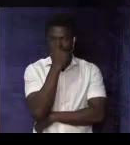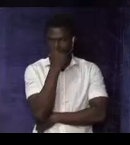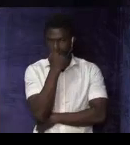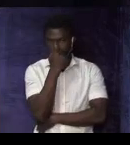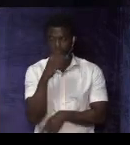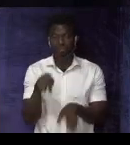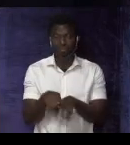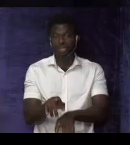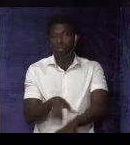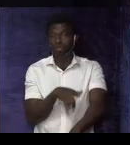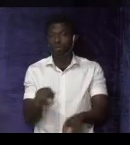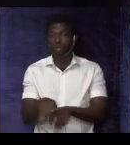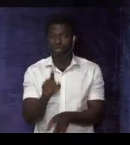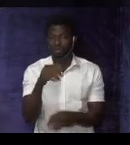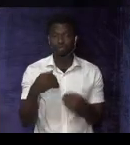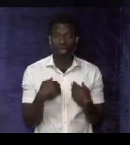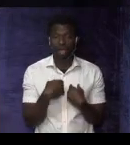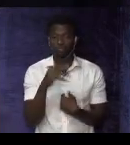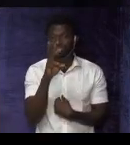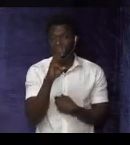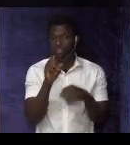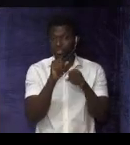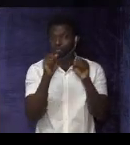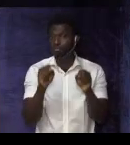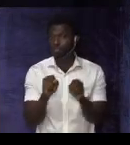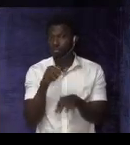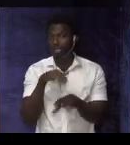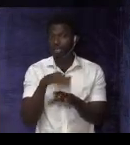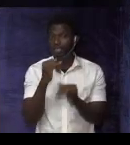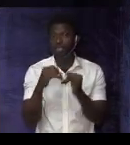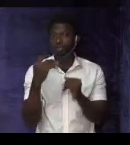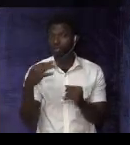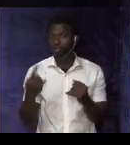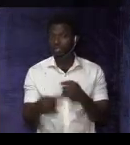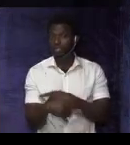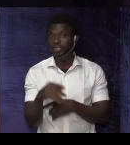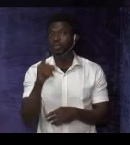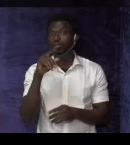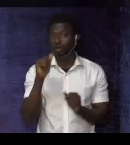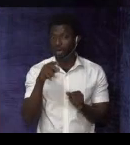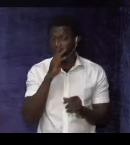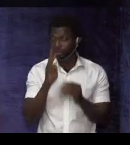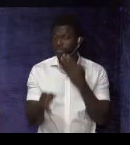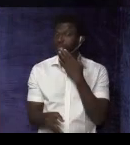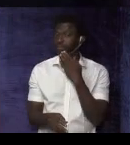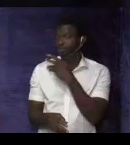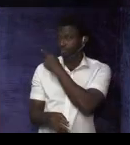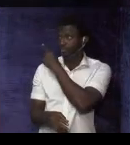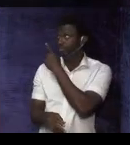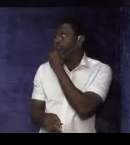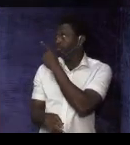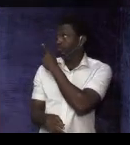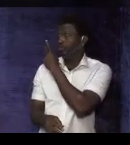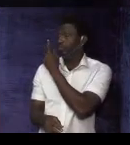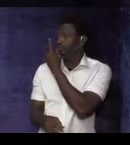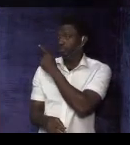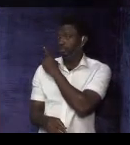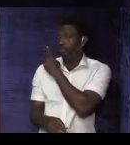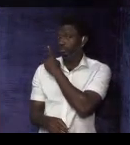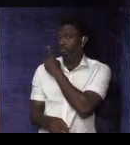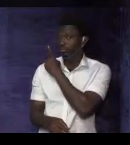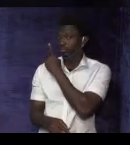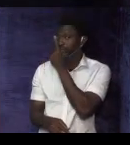Now, as long as you have 6 squares at the end of the day. So it could be here, one could be here, and one could be on the other side.